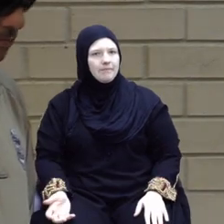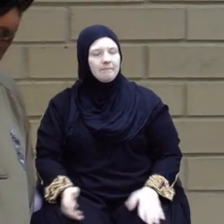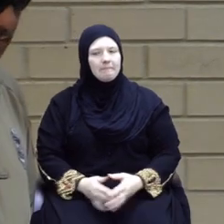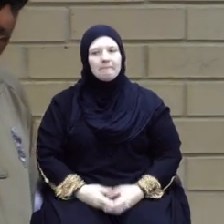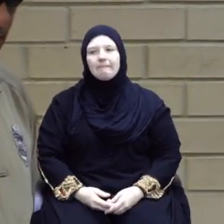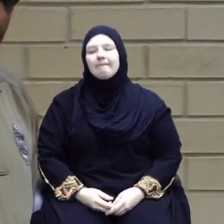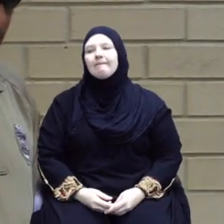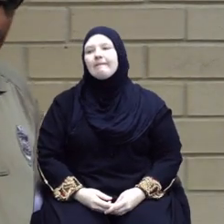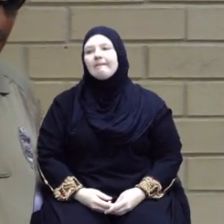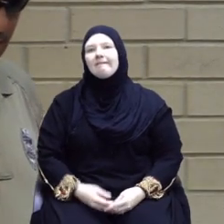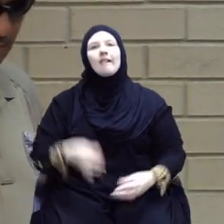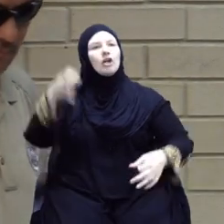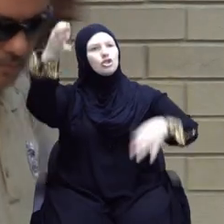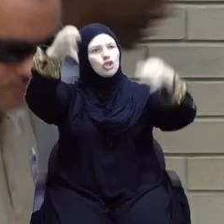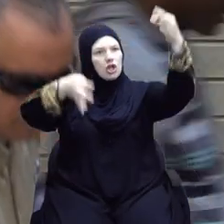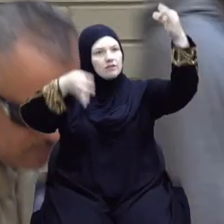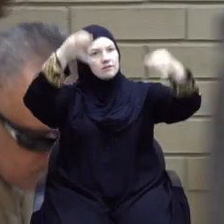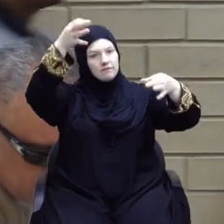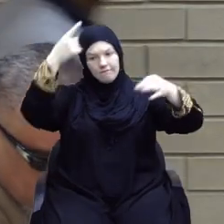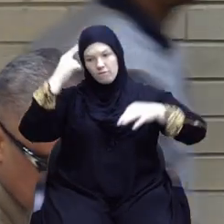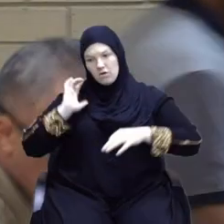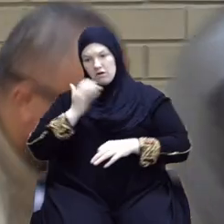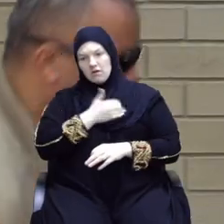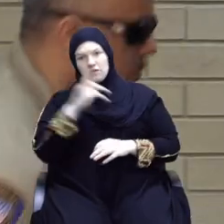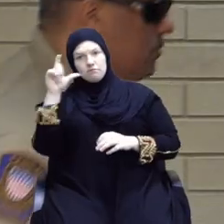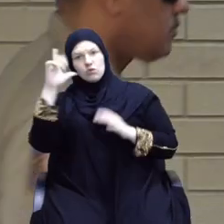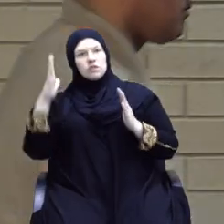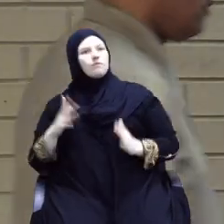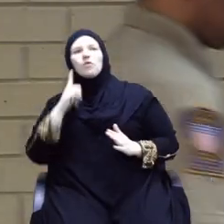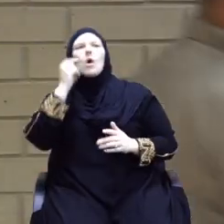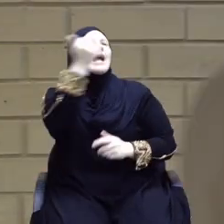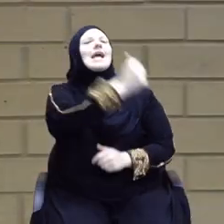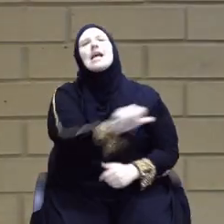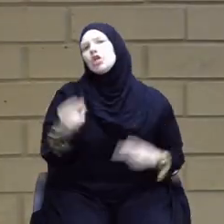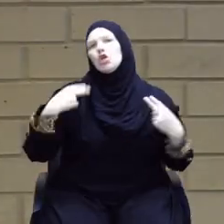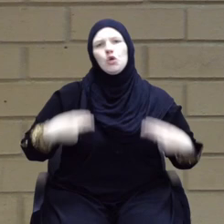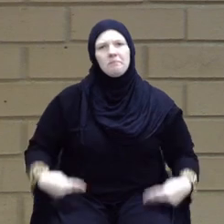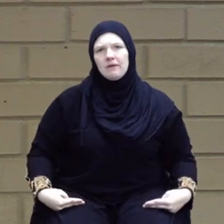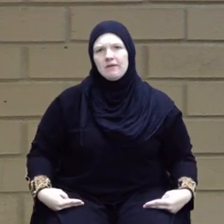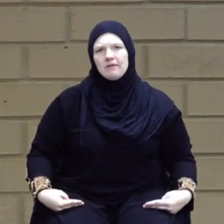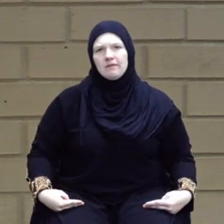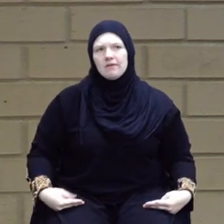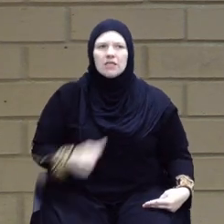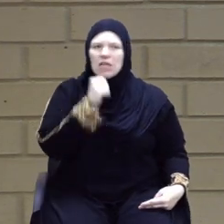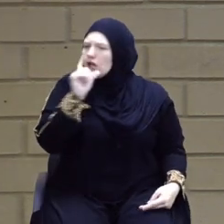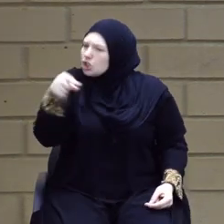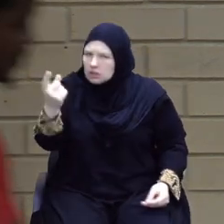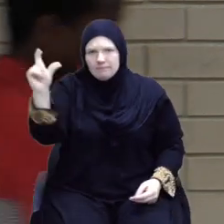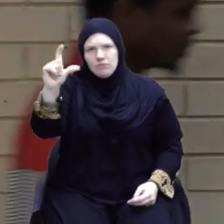Denying justice to Muslims and to any human being is a form of injustice.